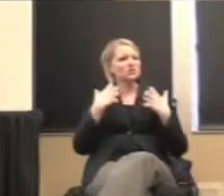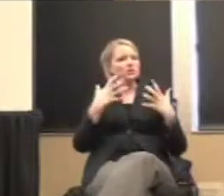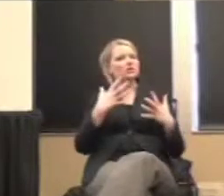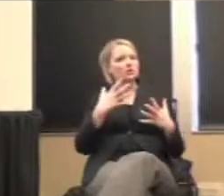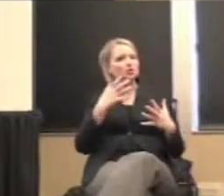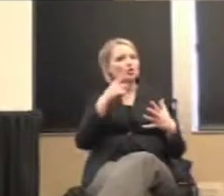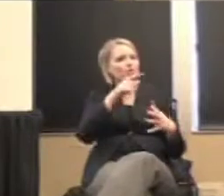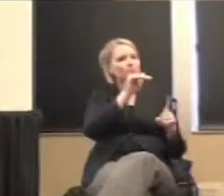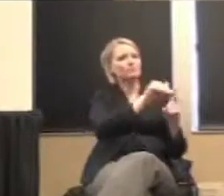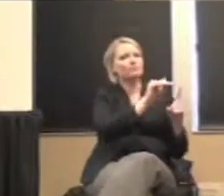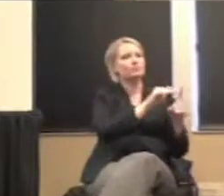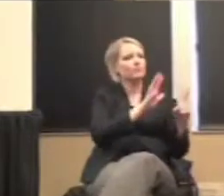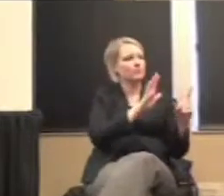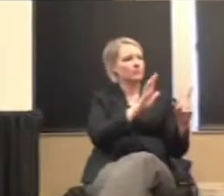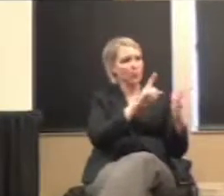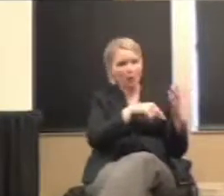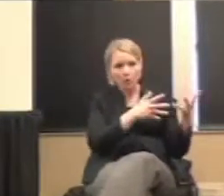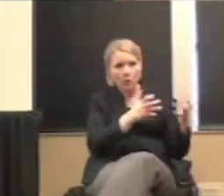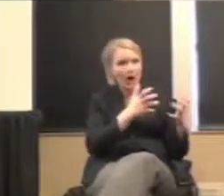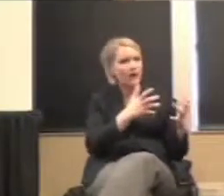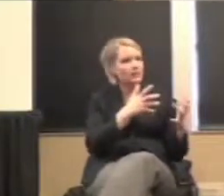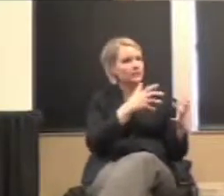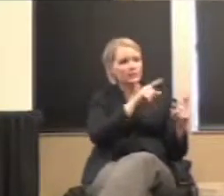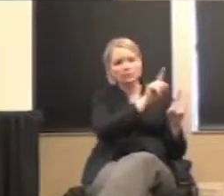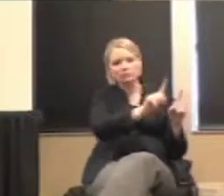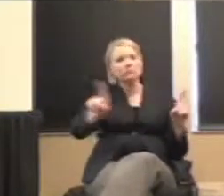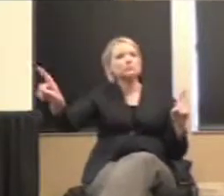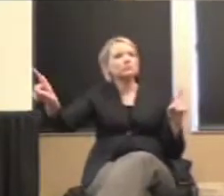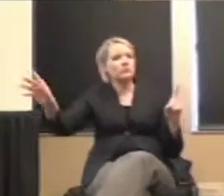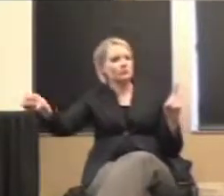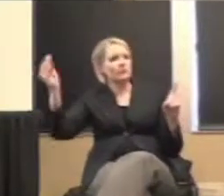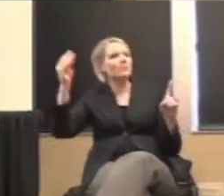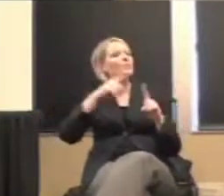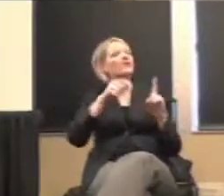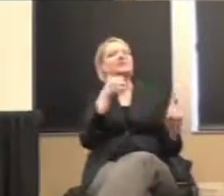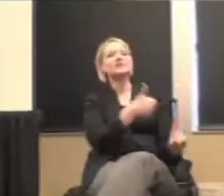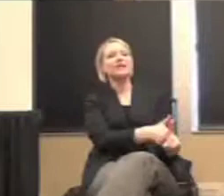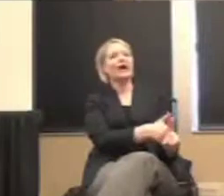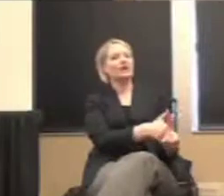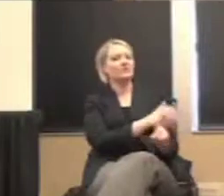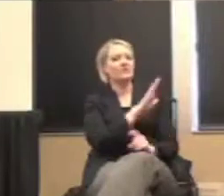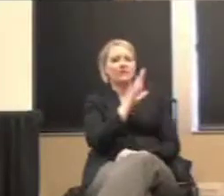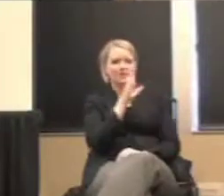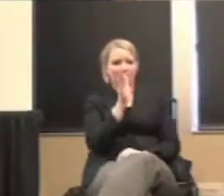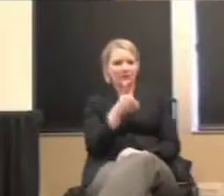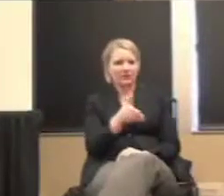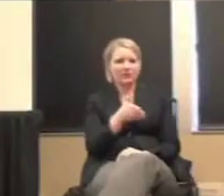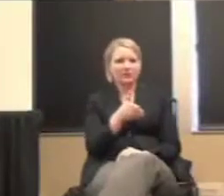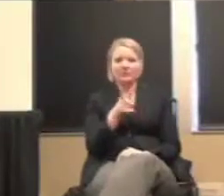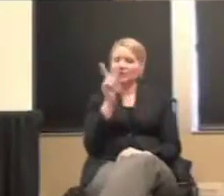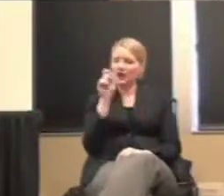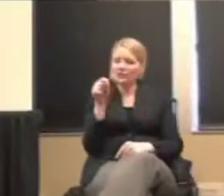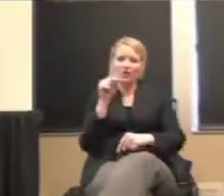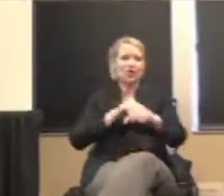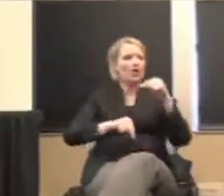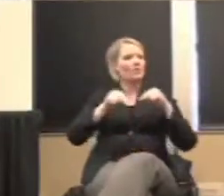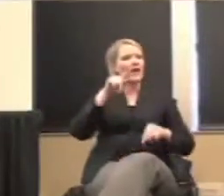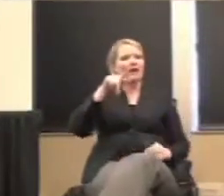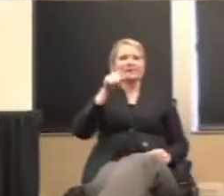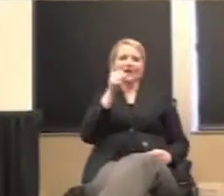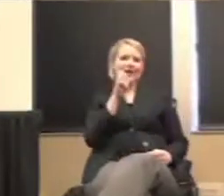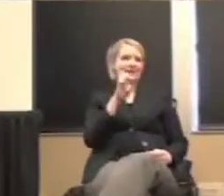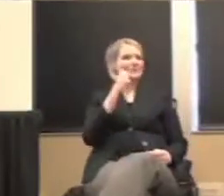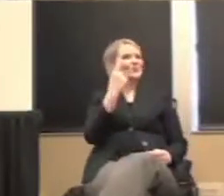Like, what are you wanting, or what are you, and he was, you know, they had a great, but I don't remember. Go back to phase 1, because that's exactly